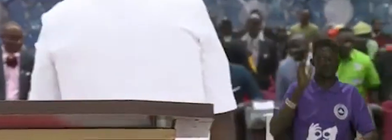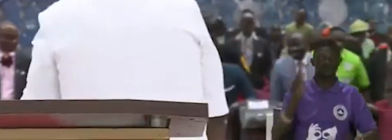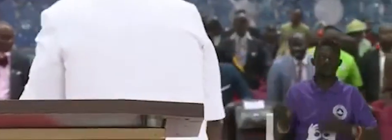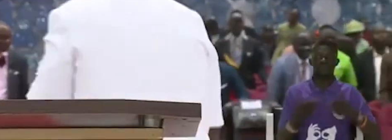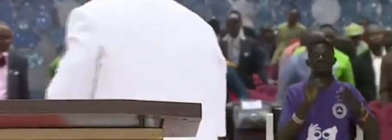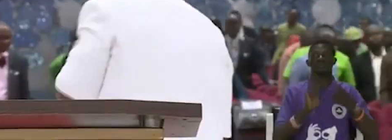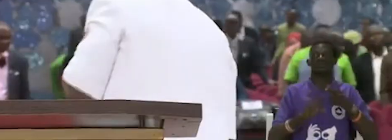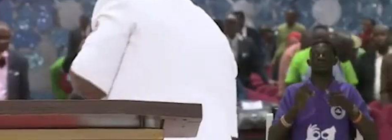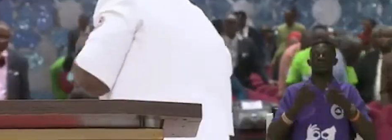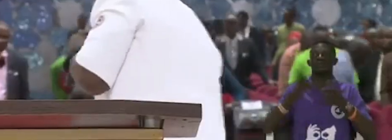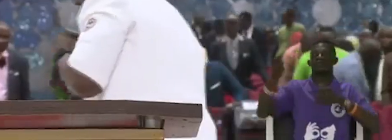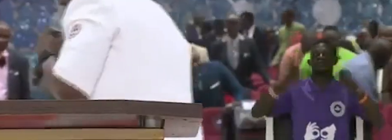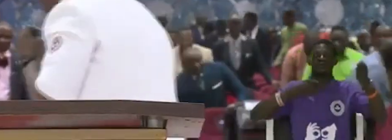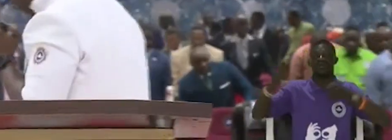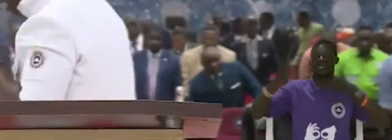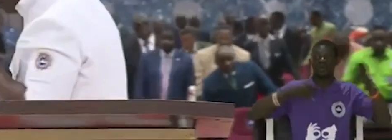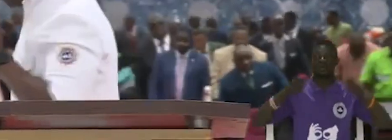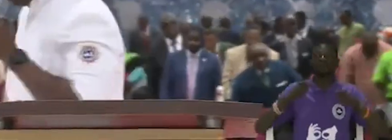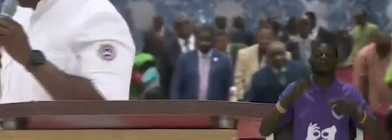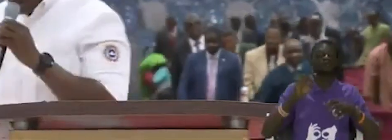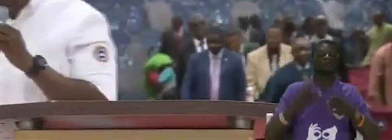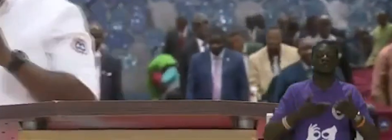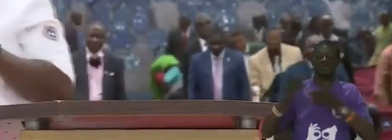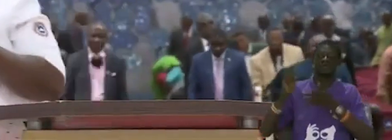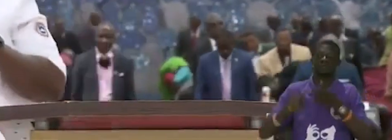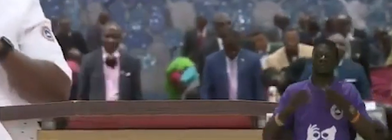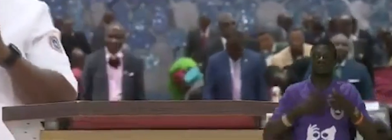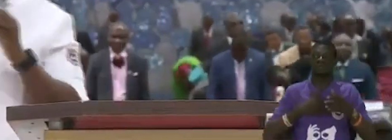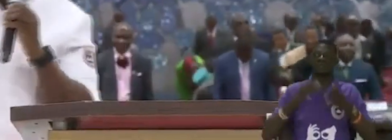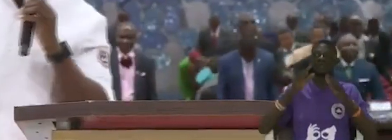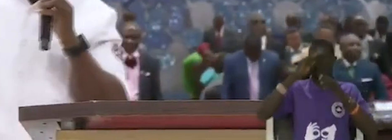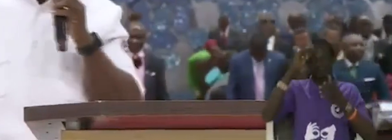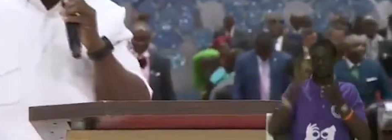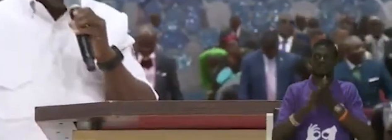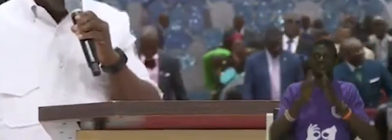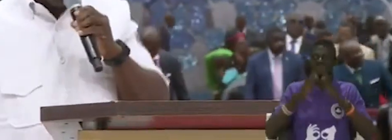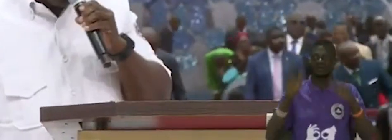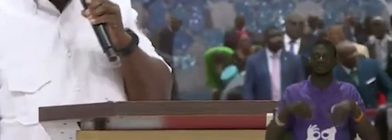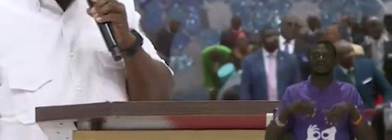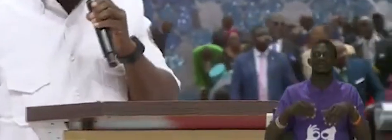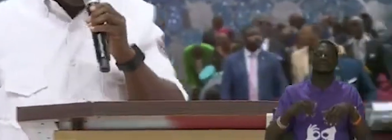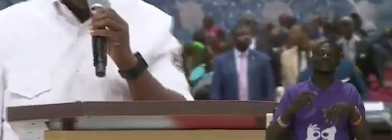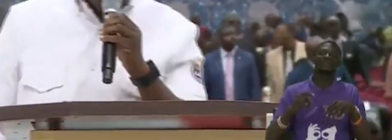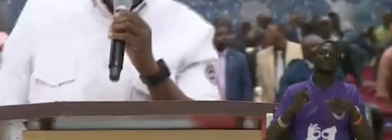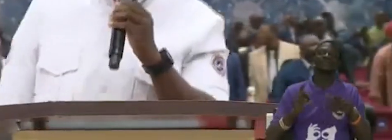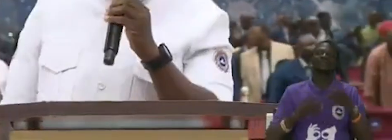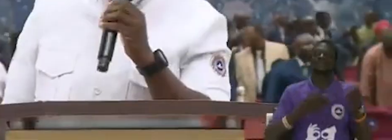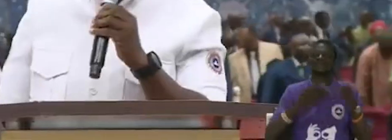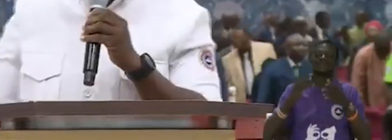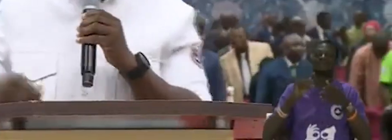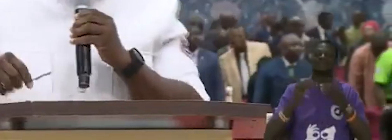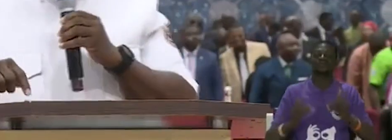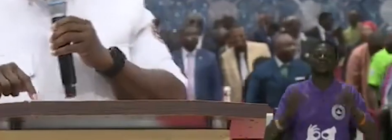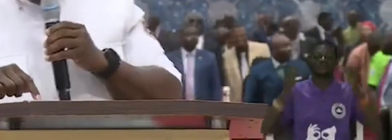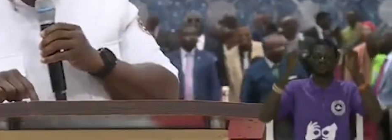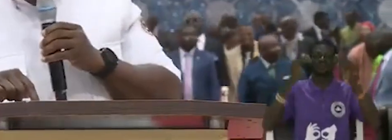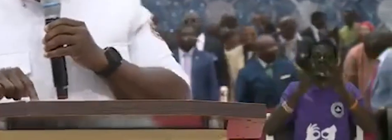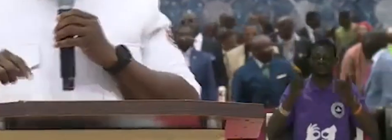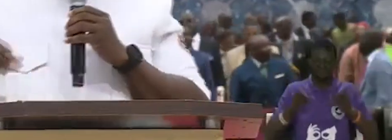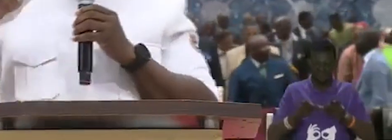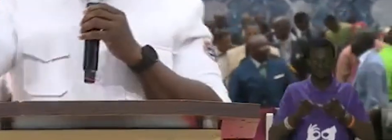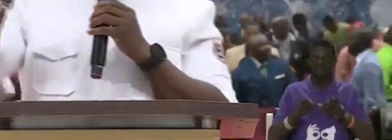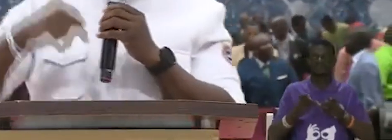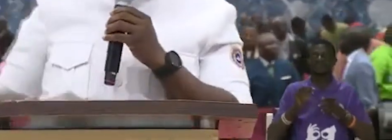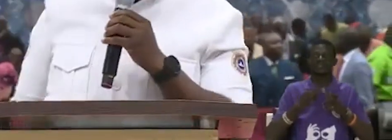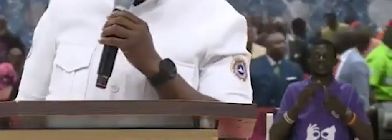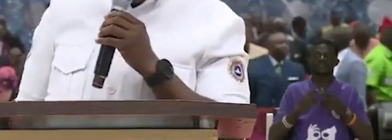into my dominion. You will carry me into my husband's house. You will carry me into my promotion. You